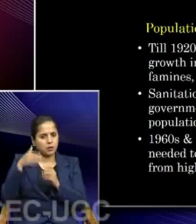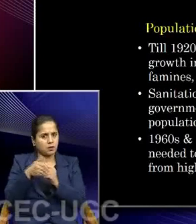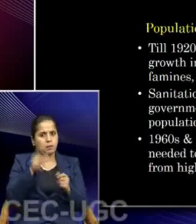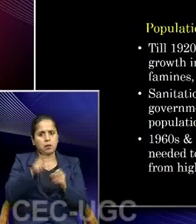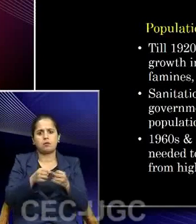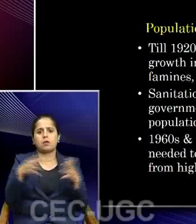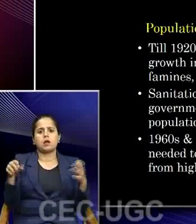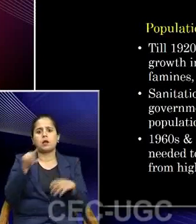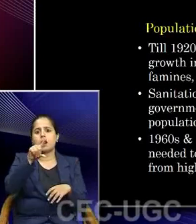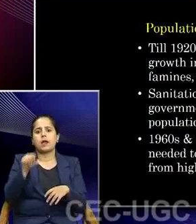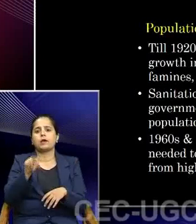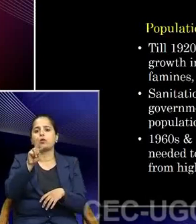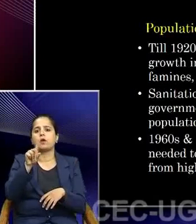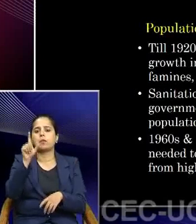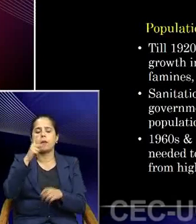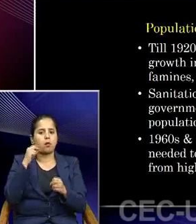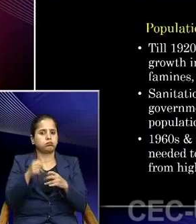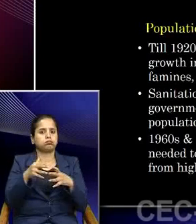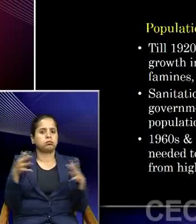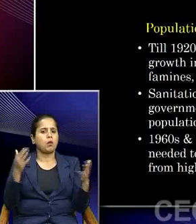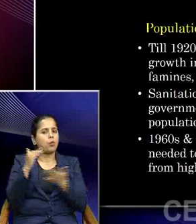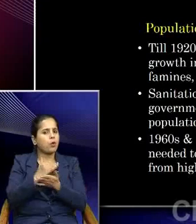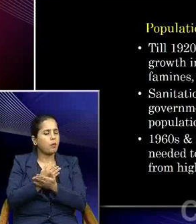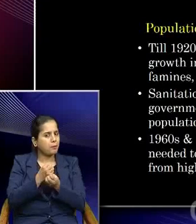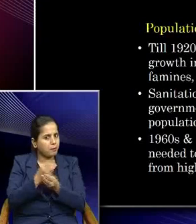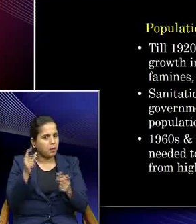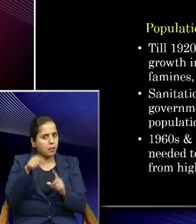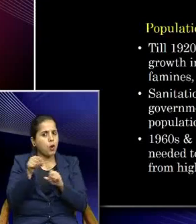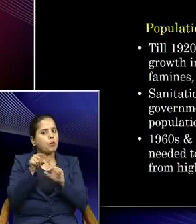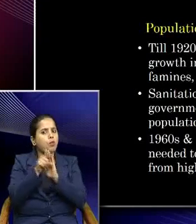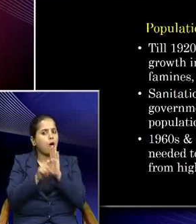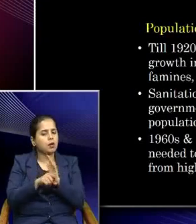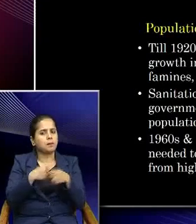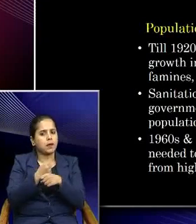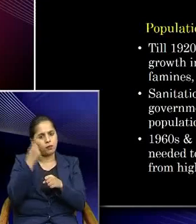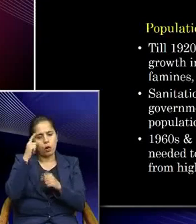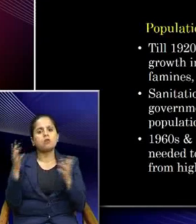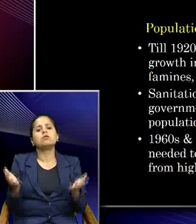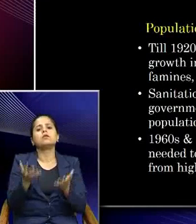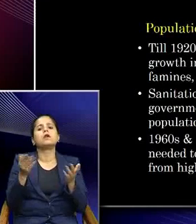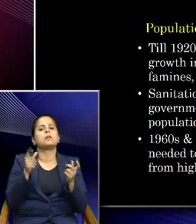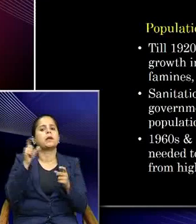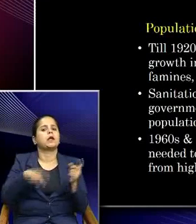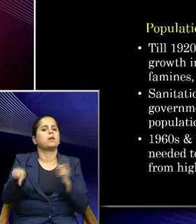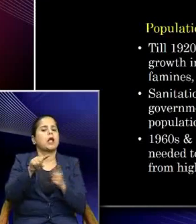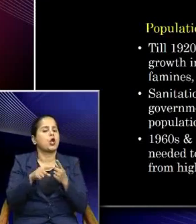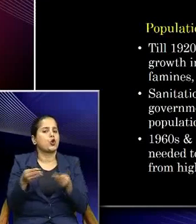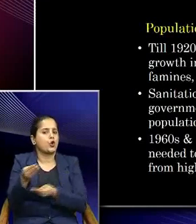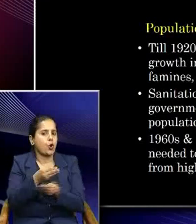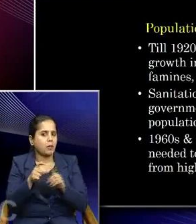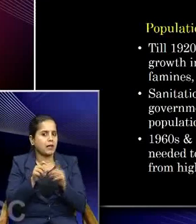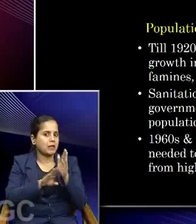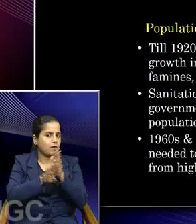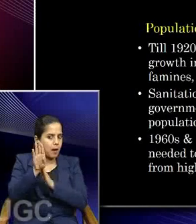since 1921. Lot of programs and policies which were for the welfare of the population, economic